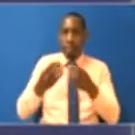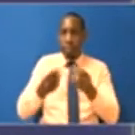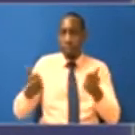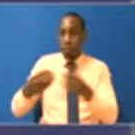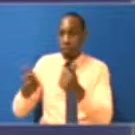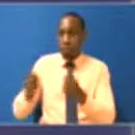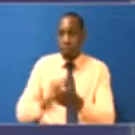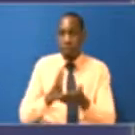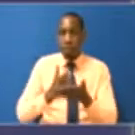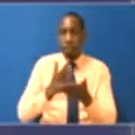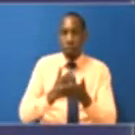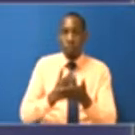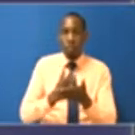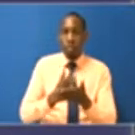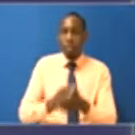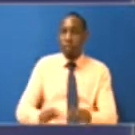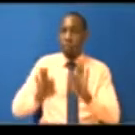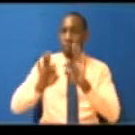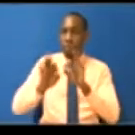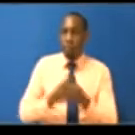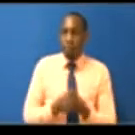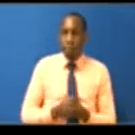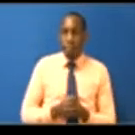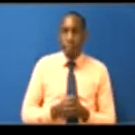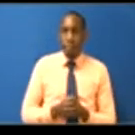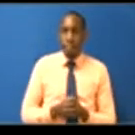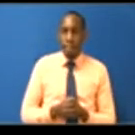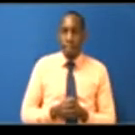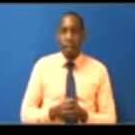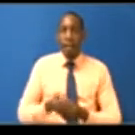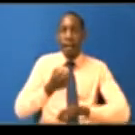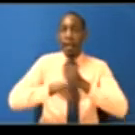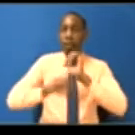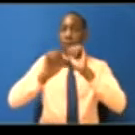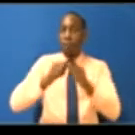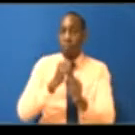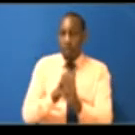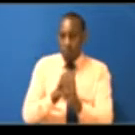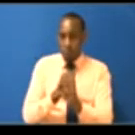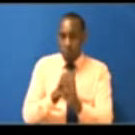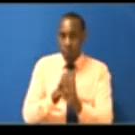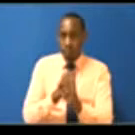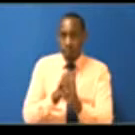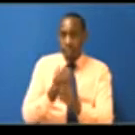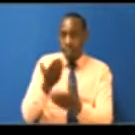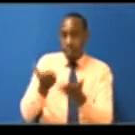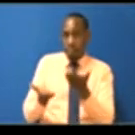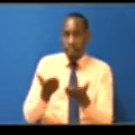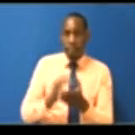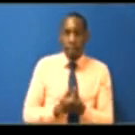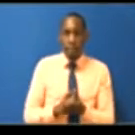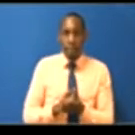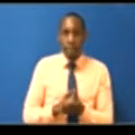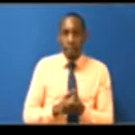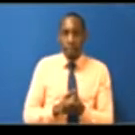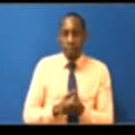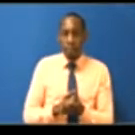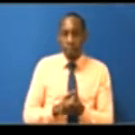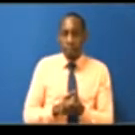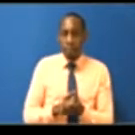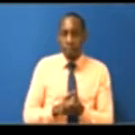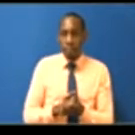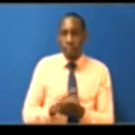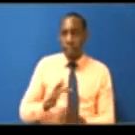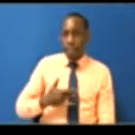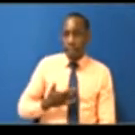i found that to be very pragmatic and a low hanging fruit whether he links it into the cloud i got a sense